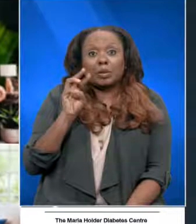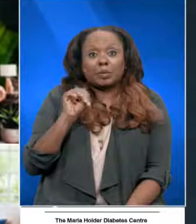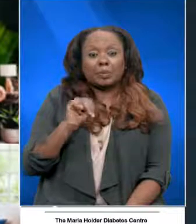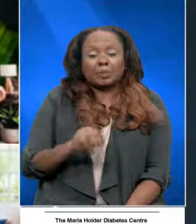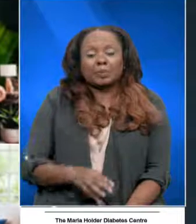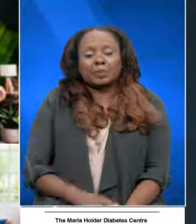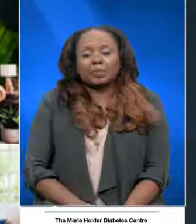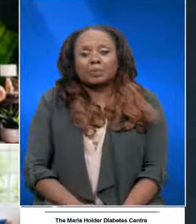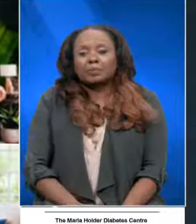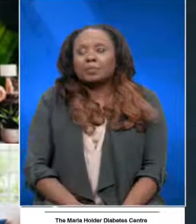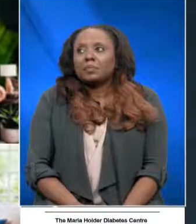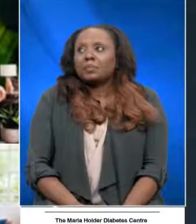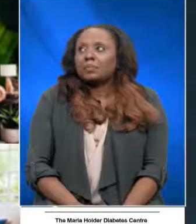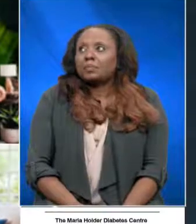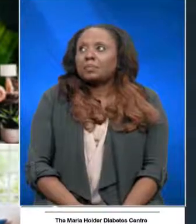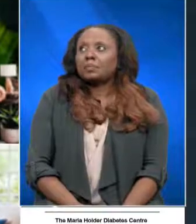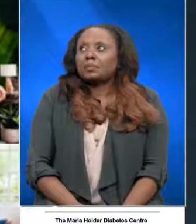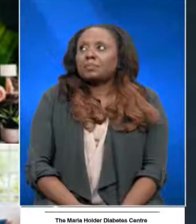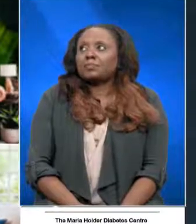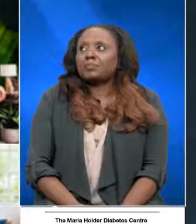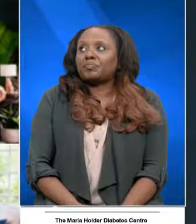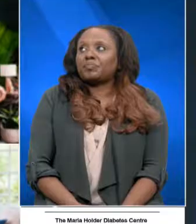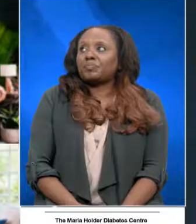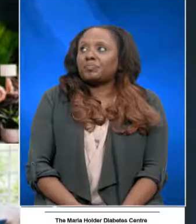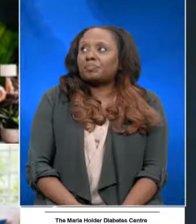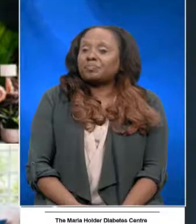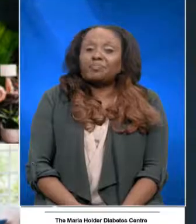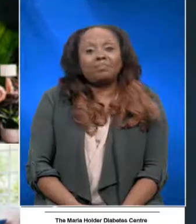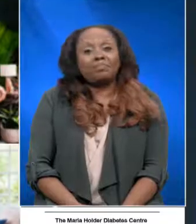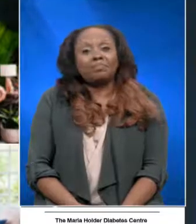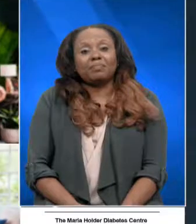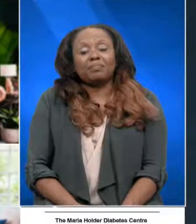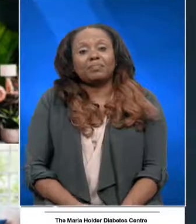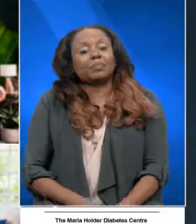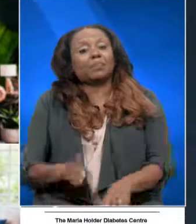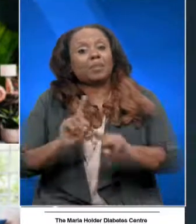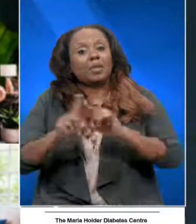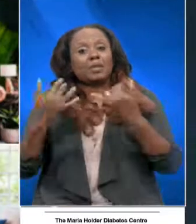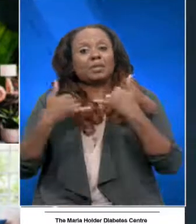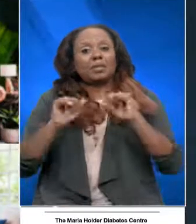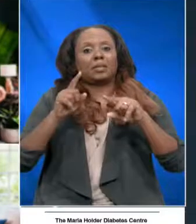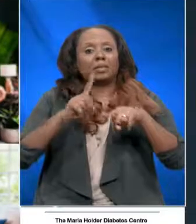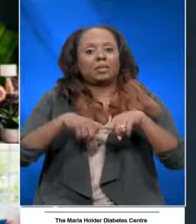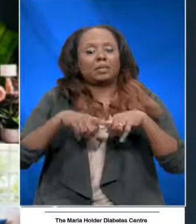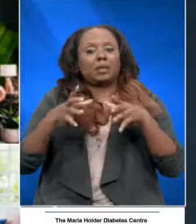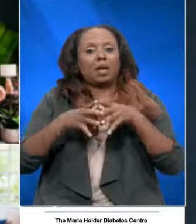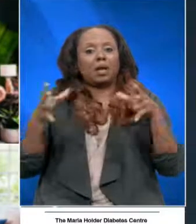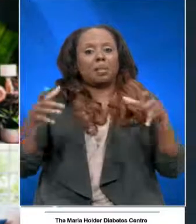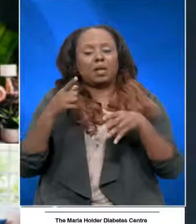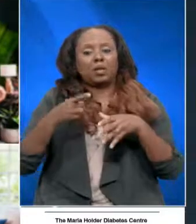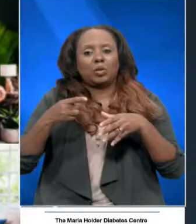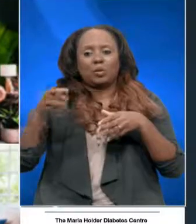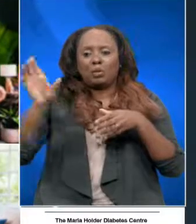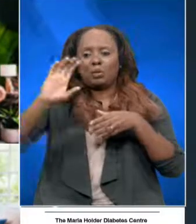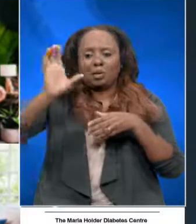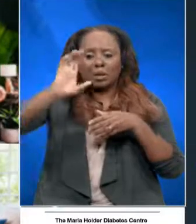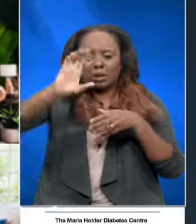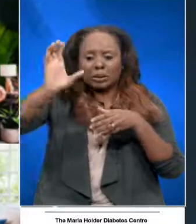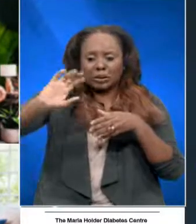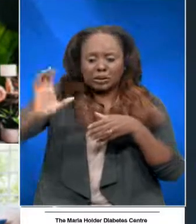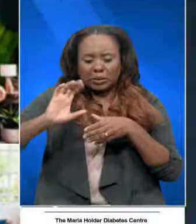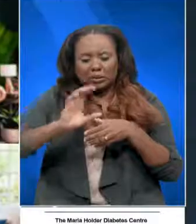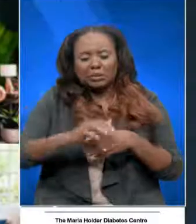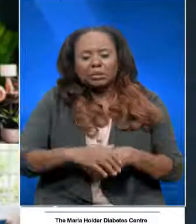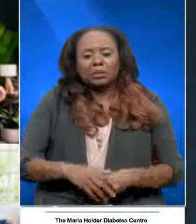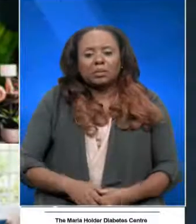But the effect is the It same on the depends. body, It, it really it really depends on how much you put in, right? Yeah. So if